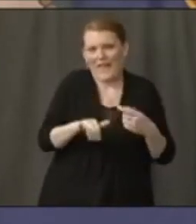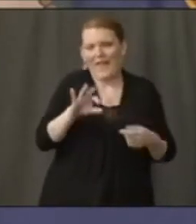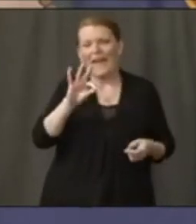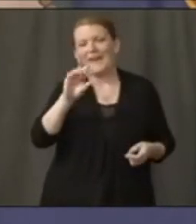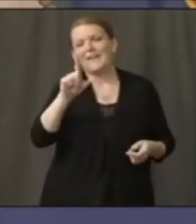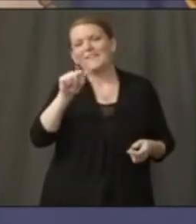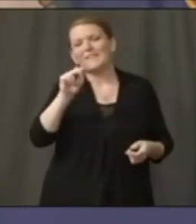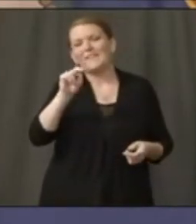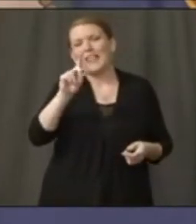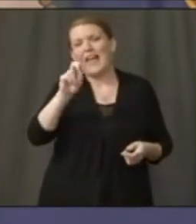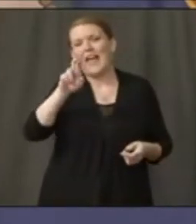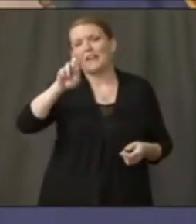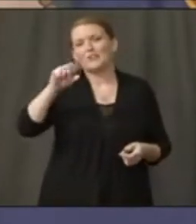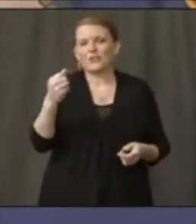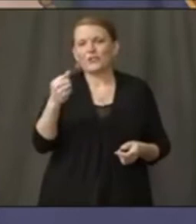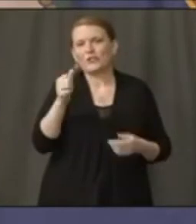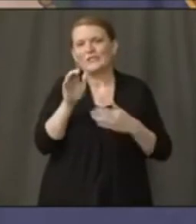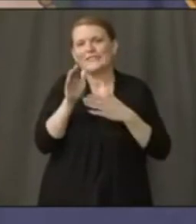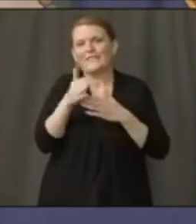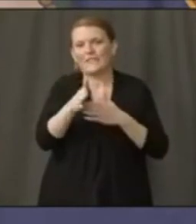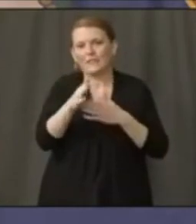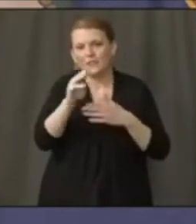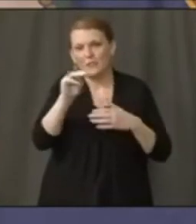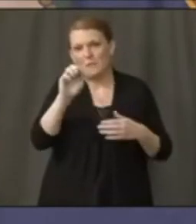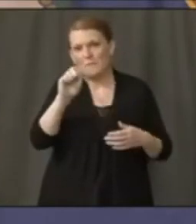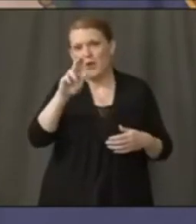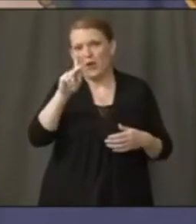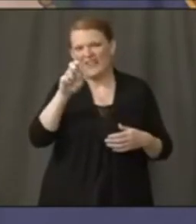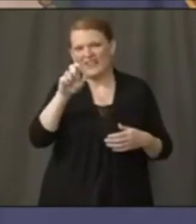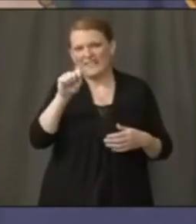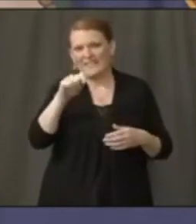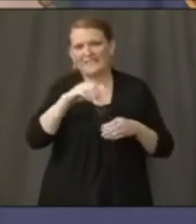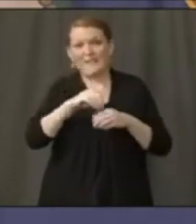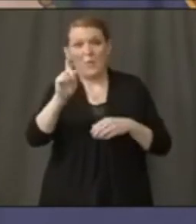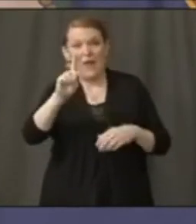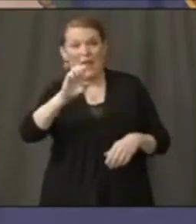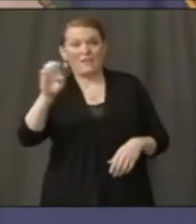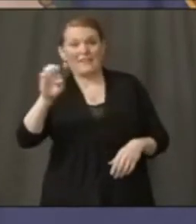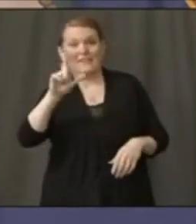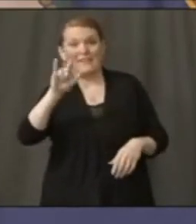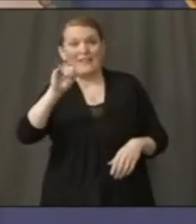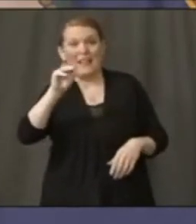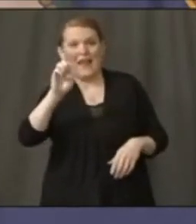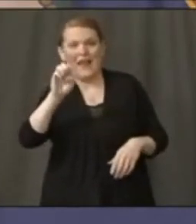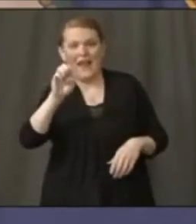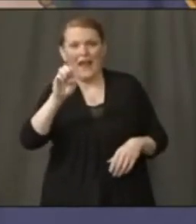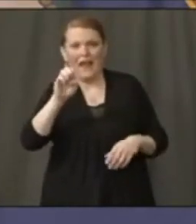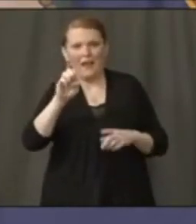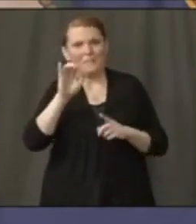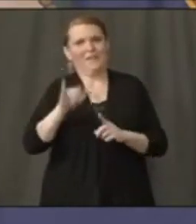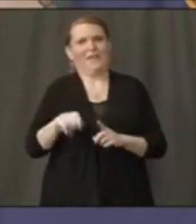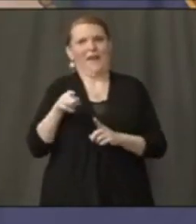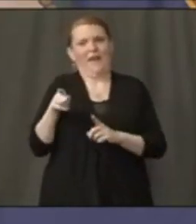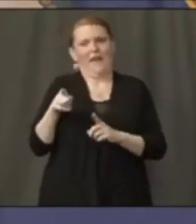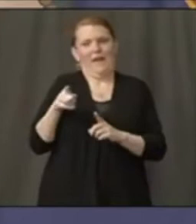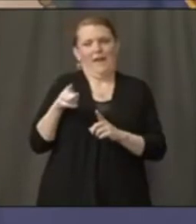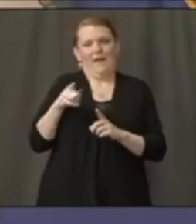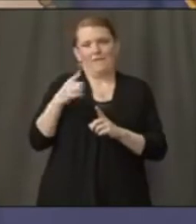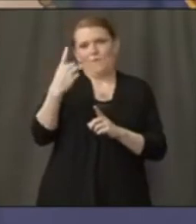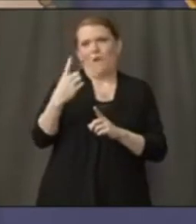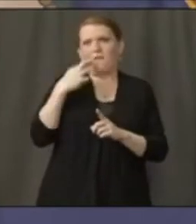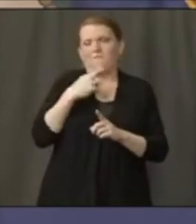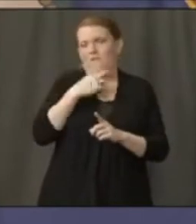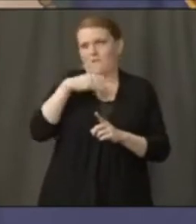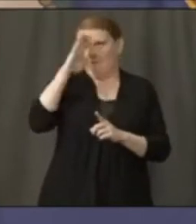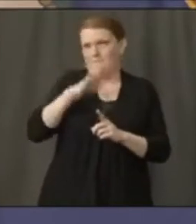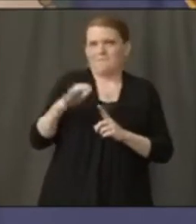strongly. I've been there before, and Paul will tell you a little bit about what his plans are going forward. And Paul, by the way, barbershops do open up in about a